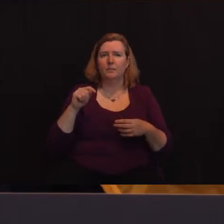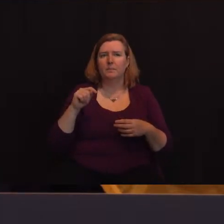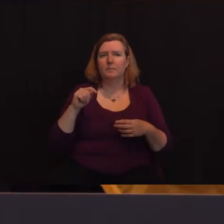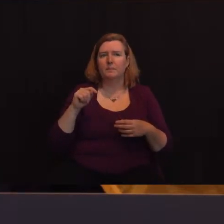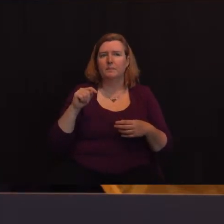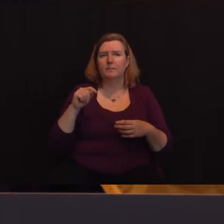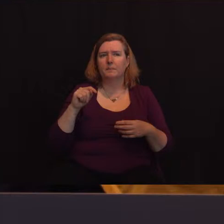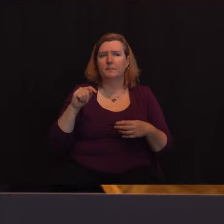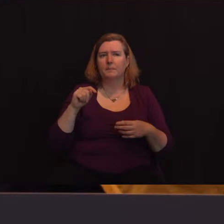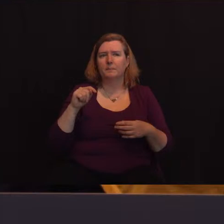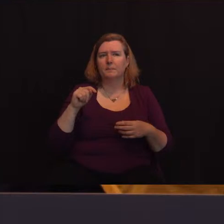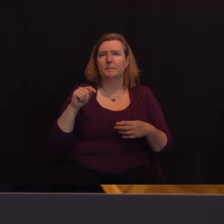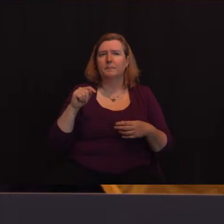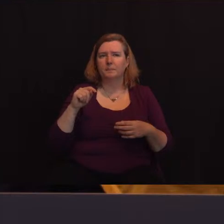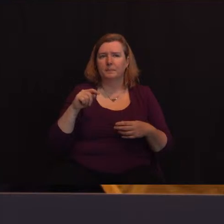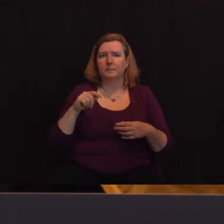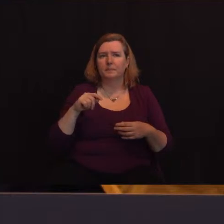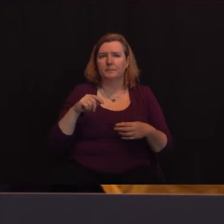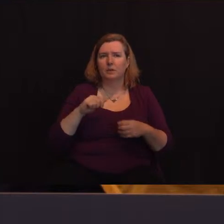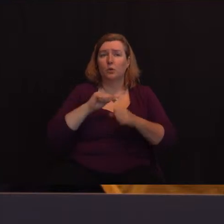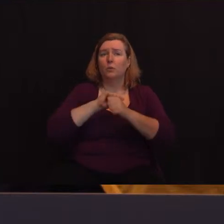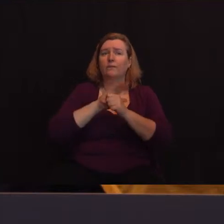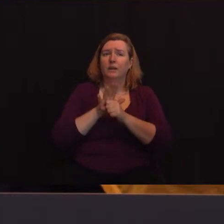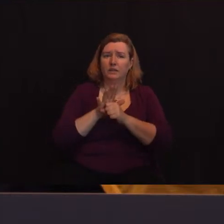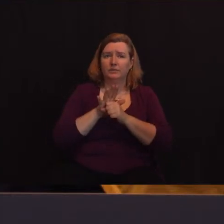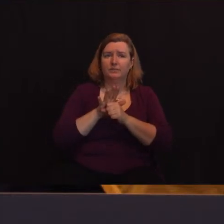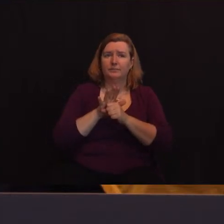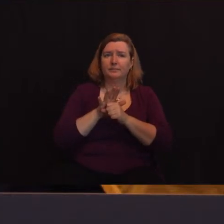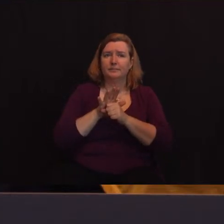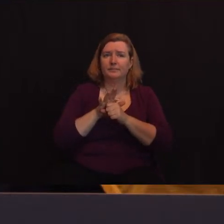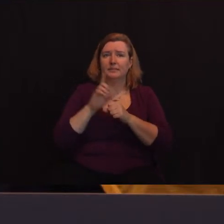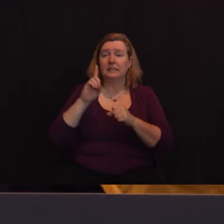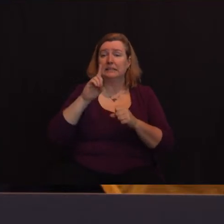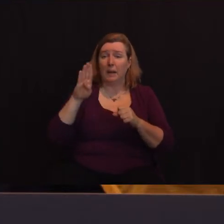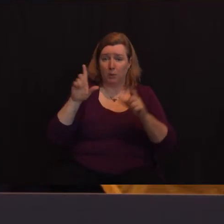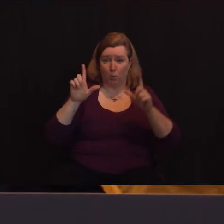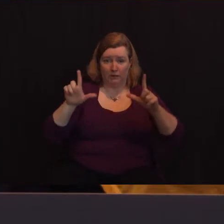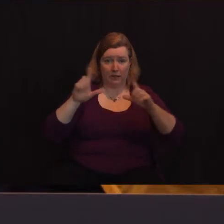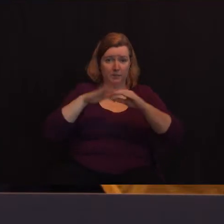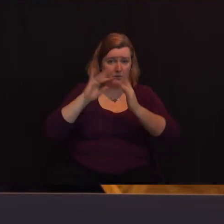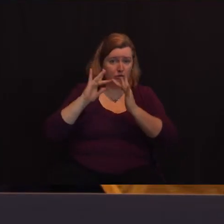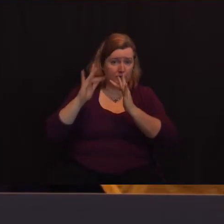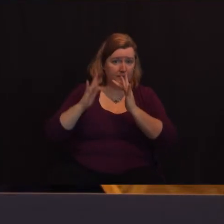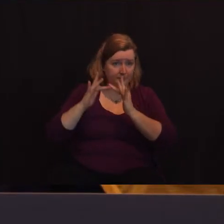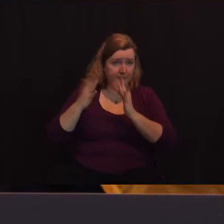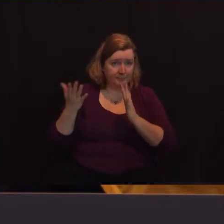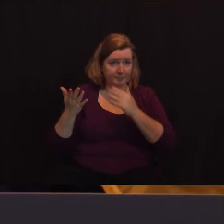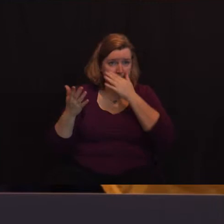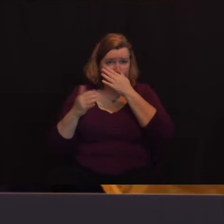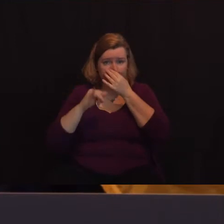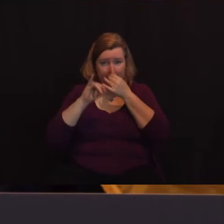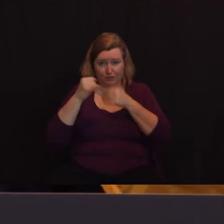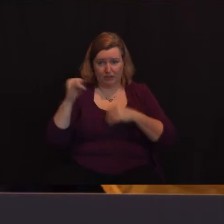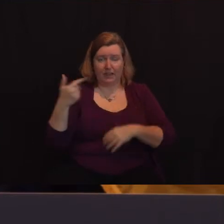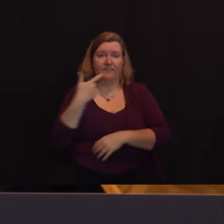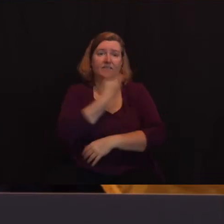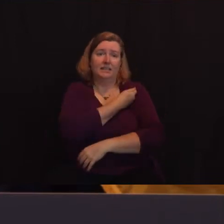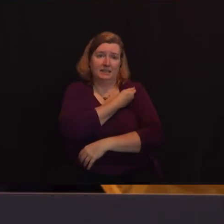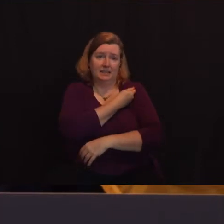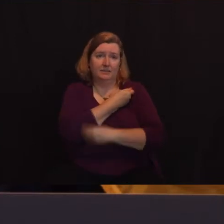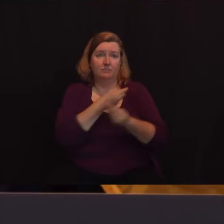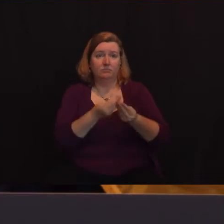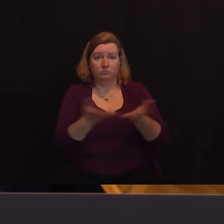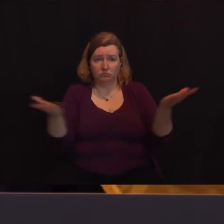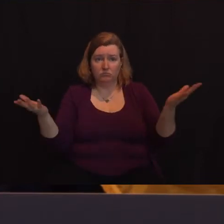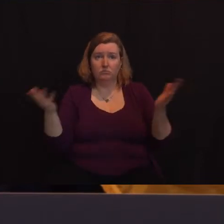Health's COVID dashboard shows that more than 250 doses of the J&J vaccine were administered in New Jersey